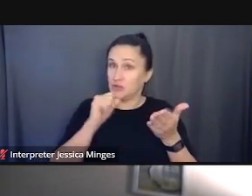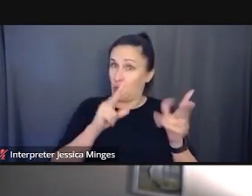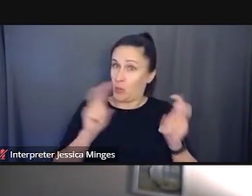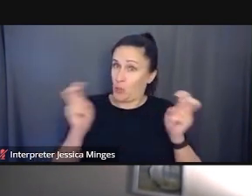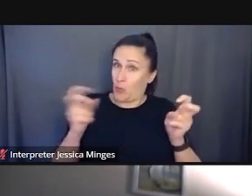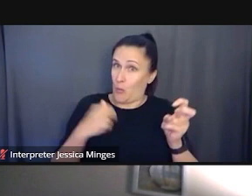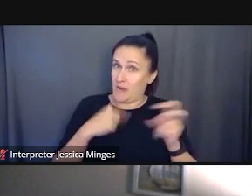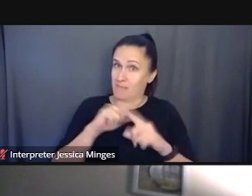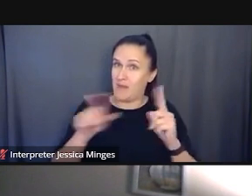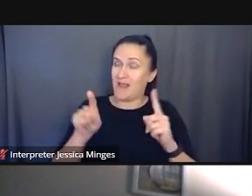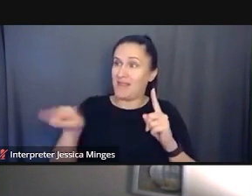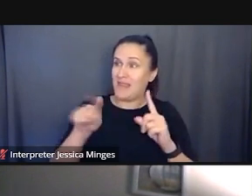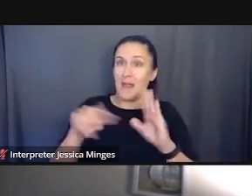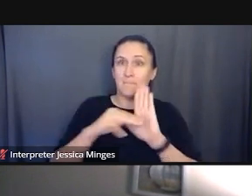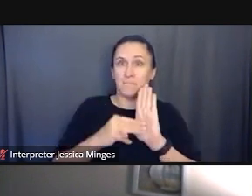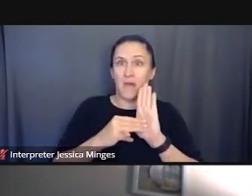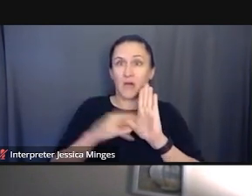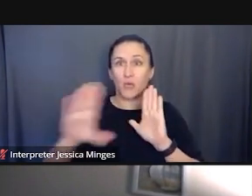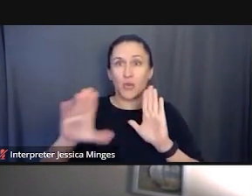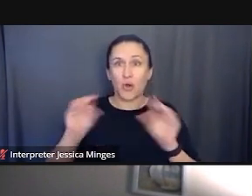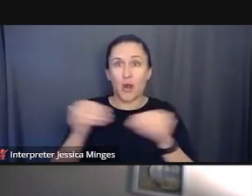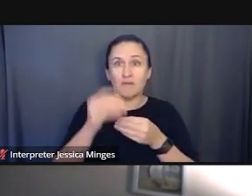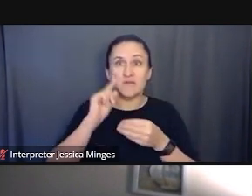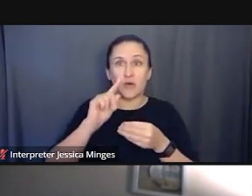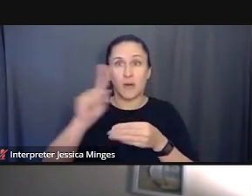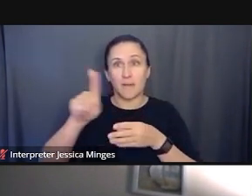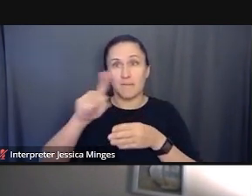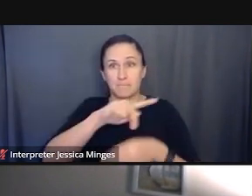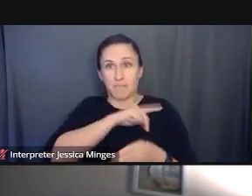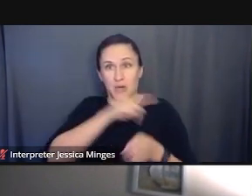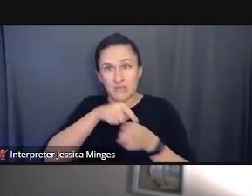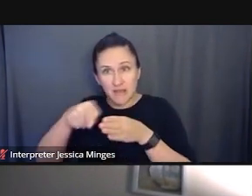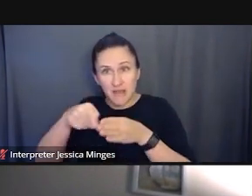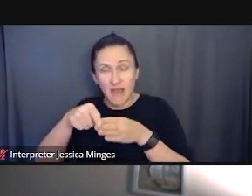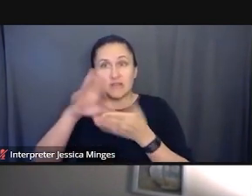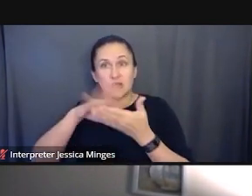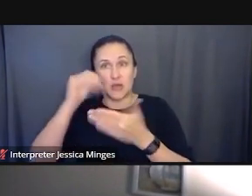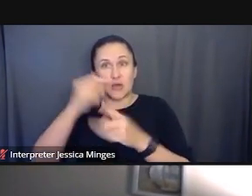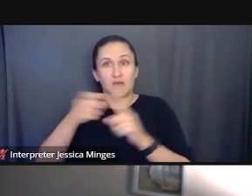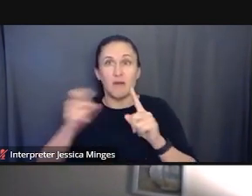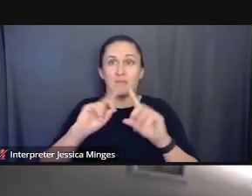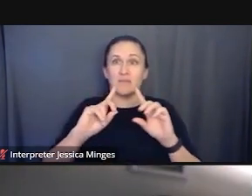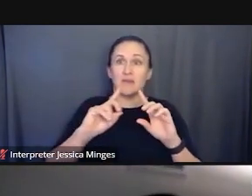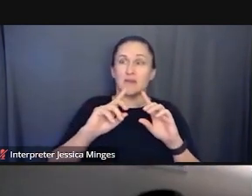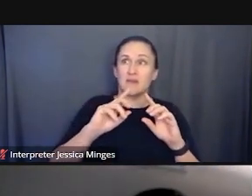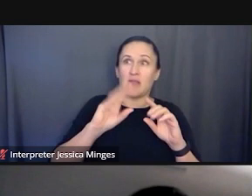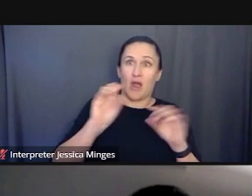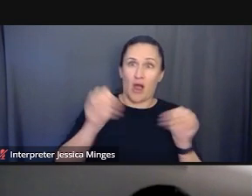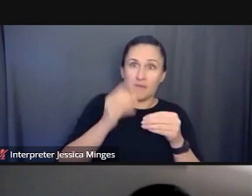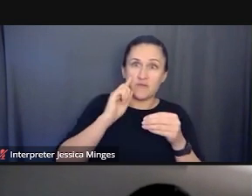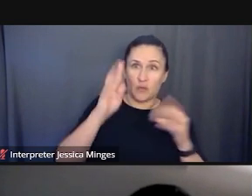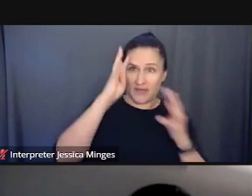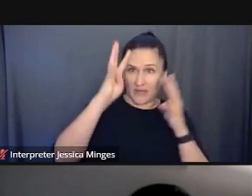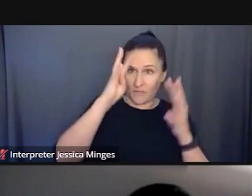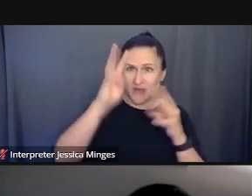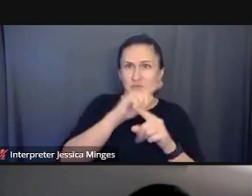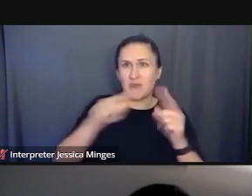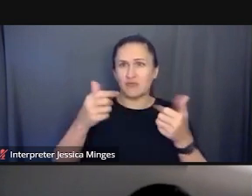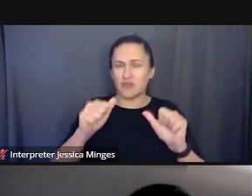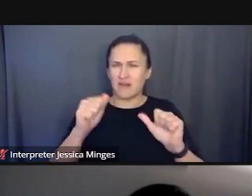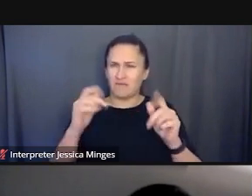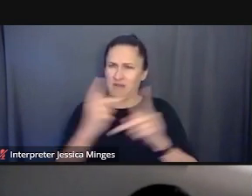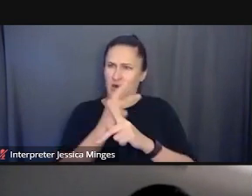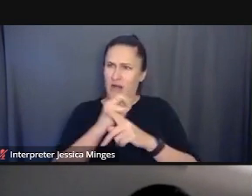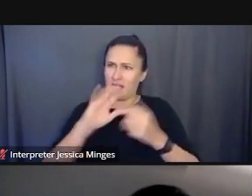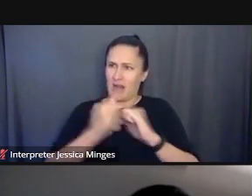may have modeled their Office of Personalized Learning off of the Division of Innovation, but they were trying to figure out, how do we scale this work? We